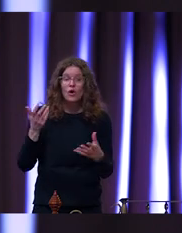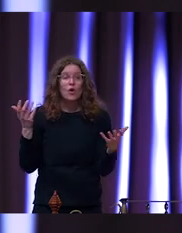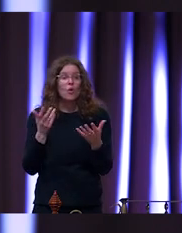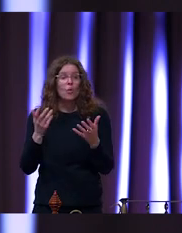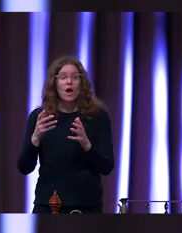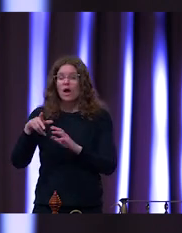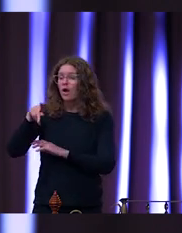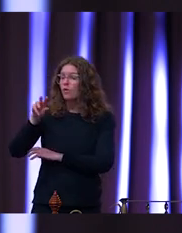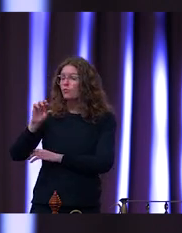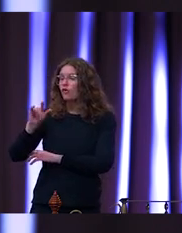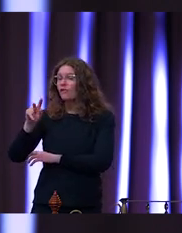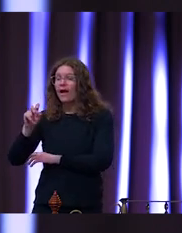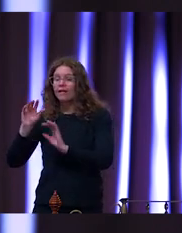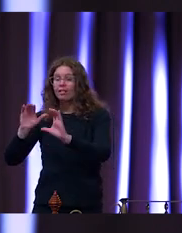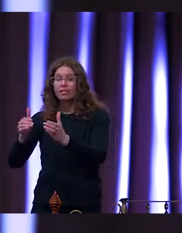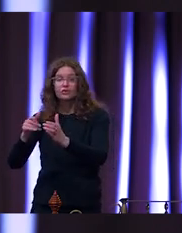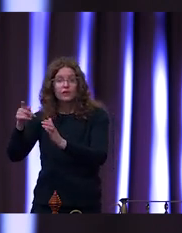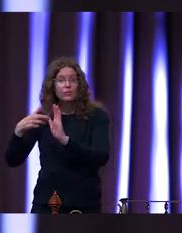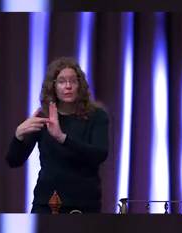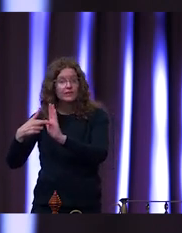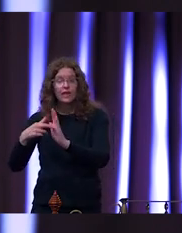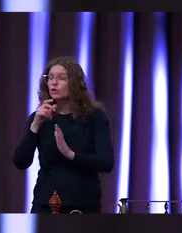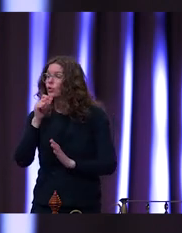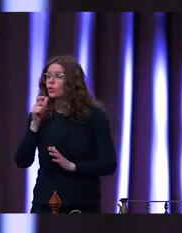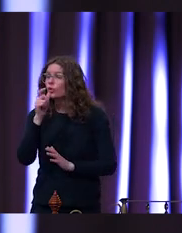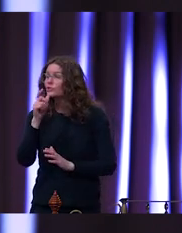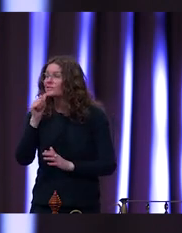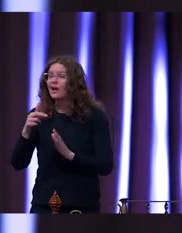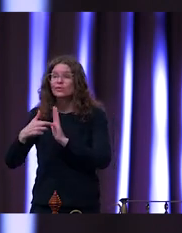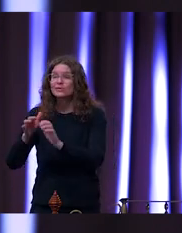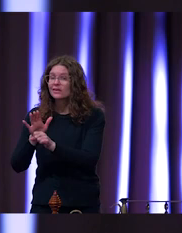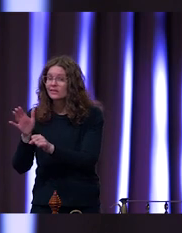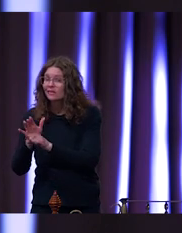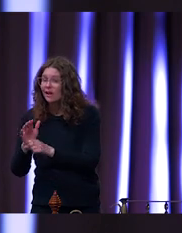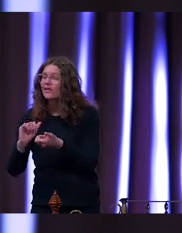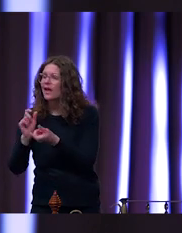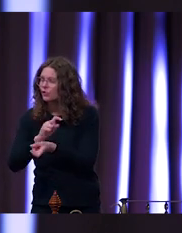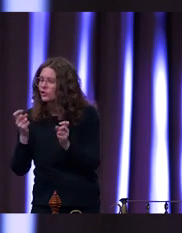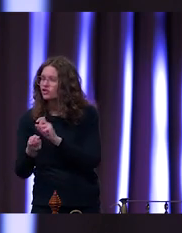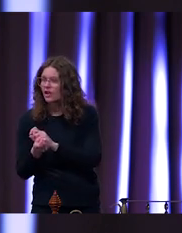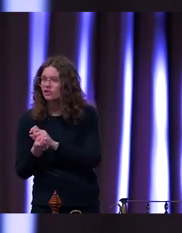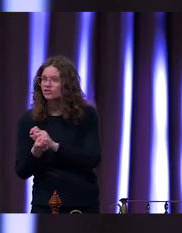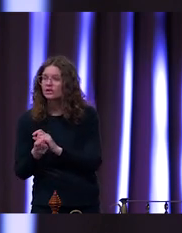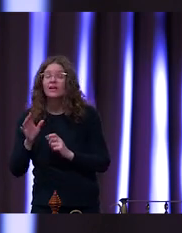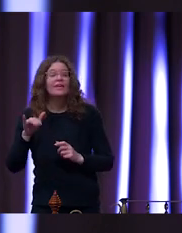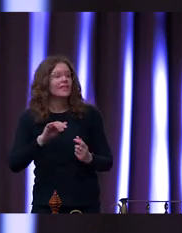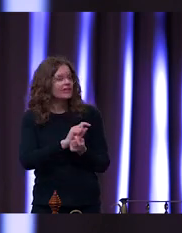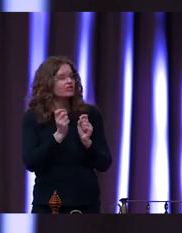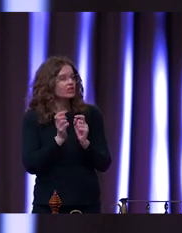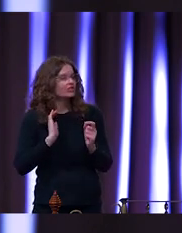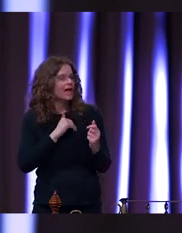represent, who's underrepresented, and what are we going to do about it? And that changes our approach to community engagement in